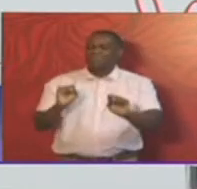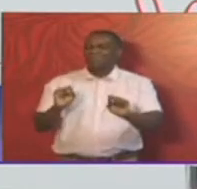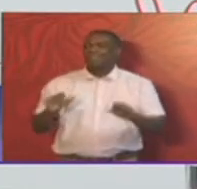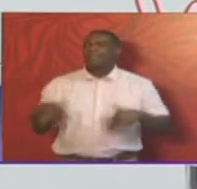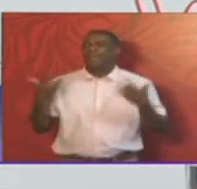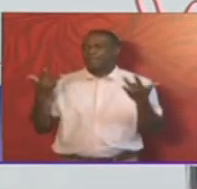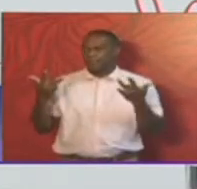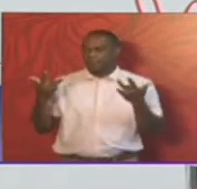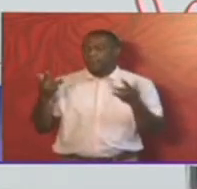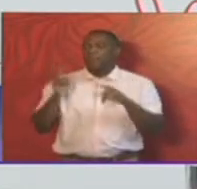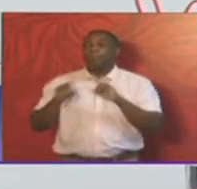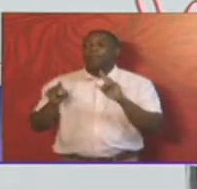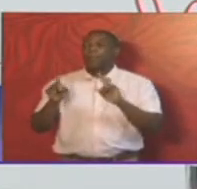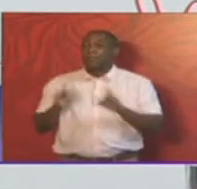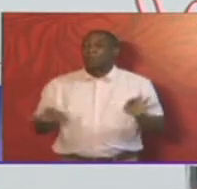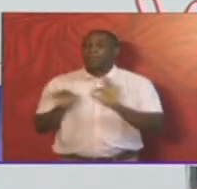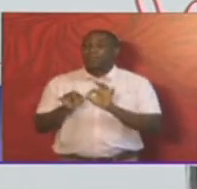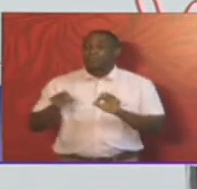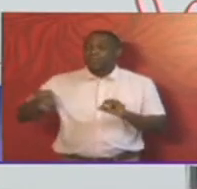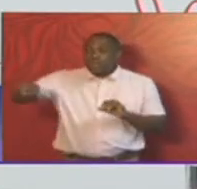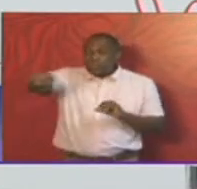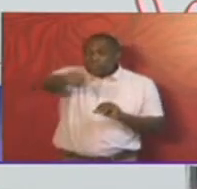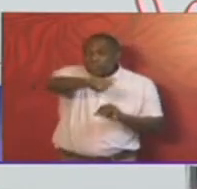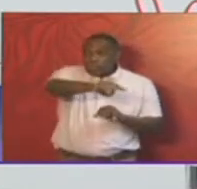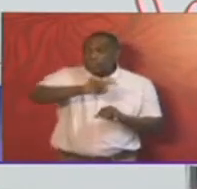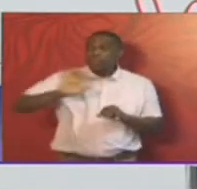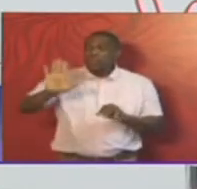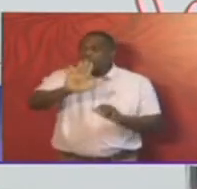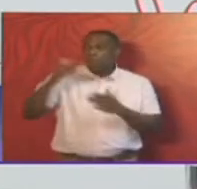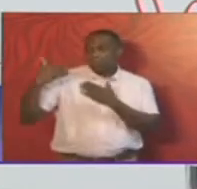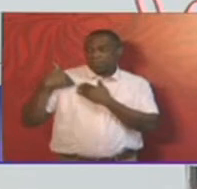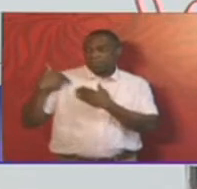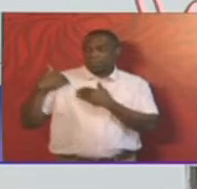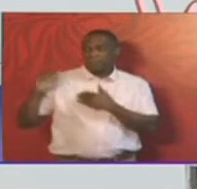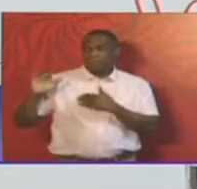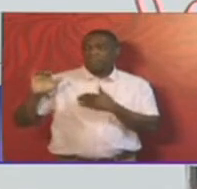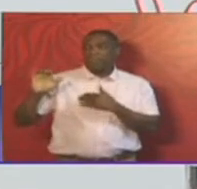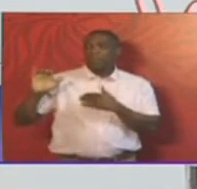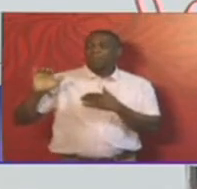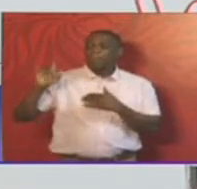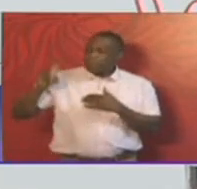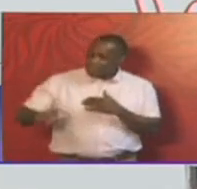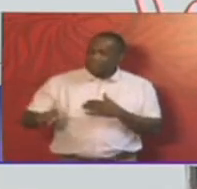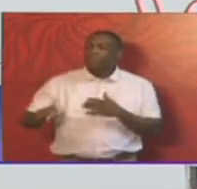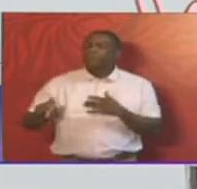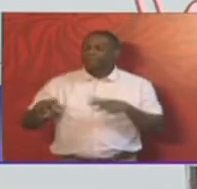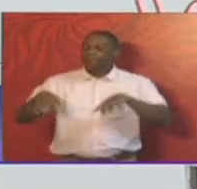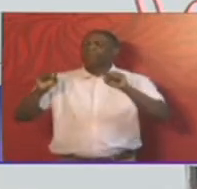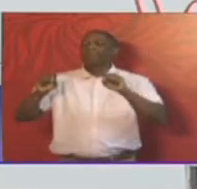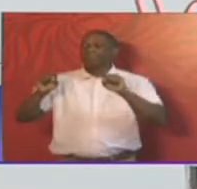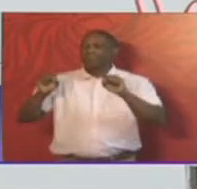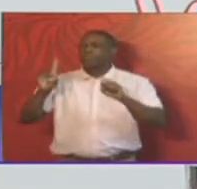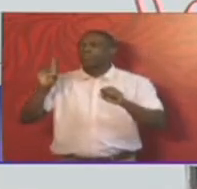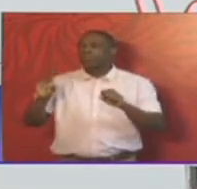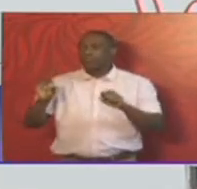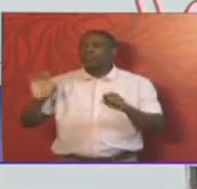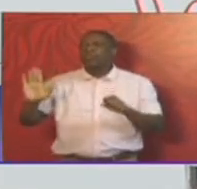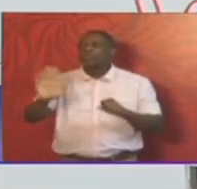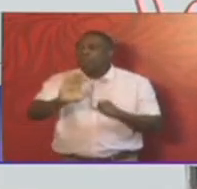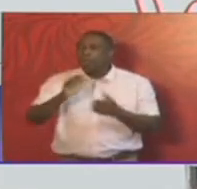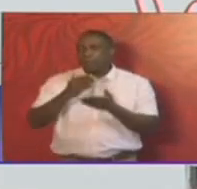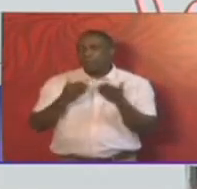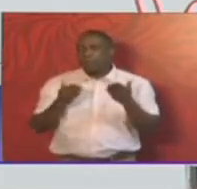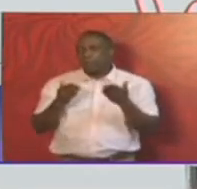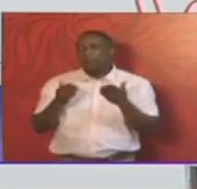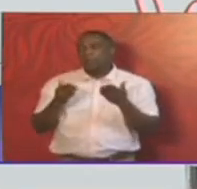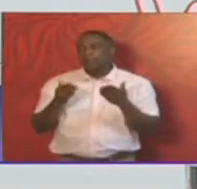to do your part. We appreciate and thank you for following the 3 Ws and the public health regulations. But